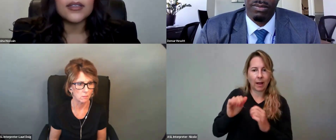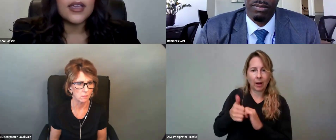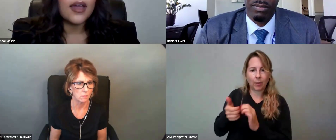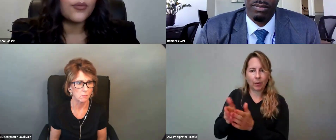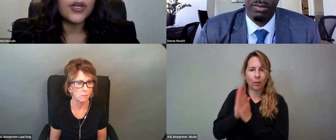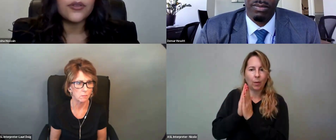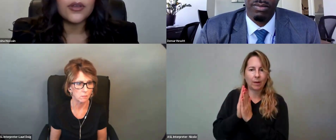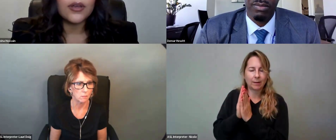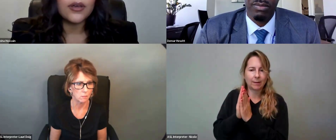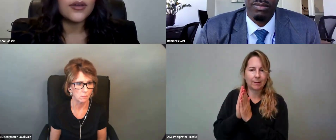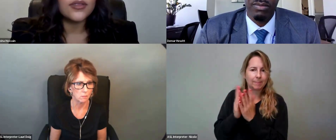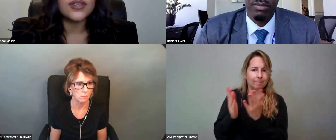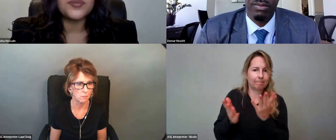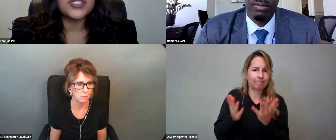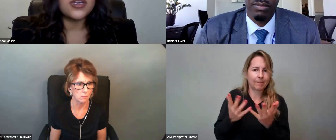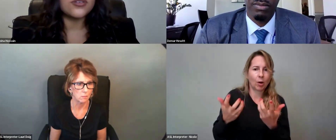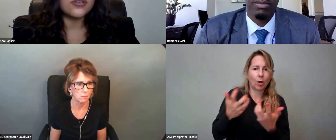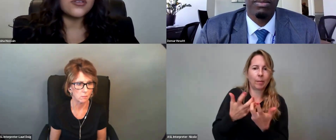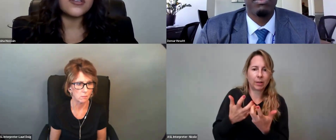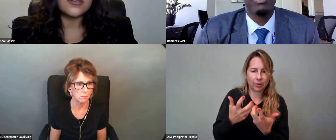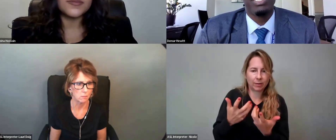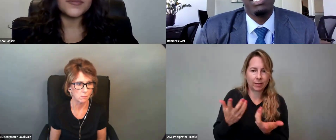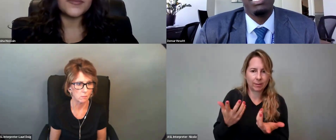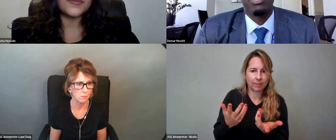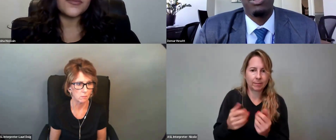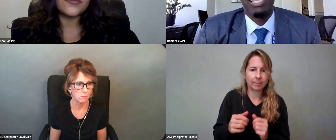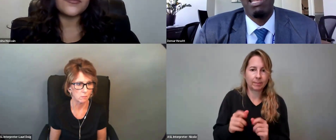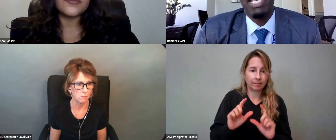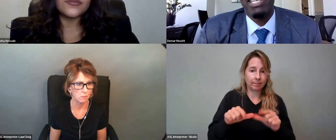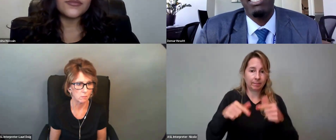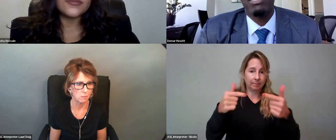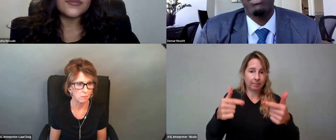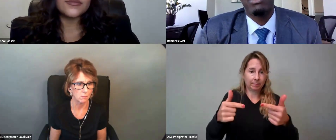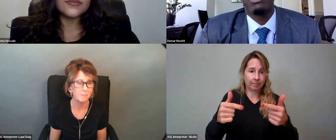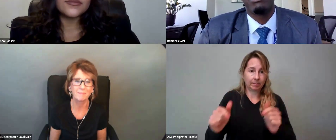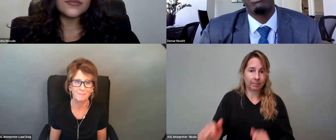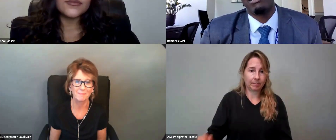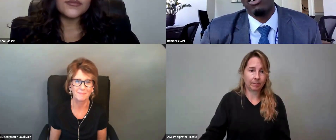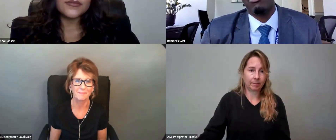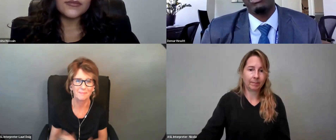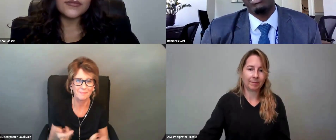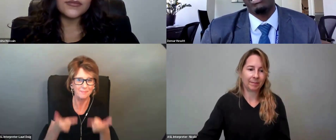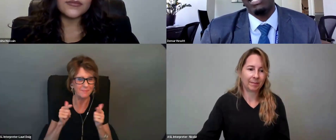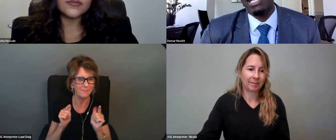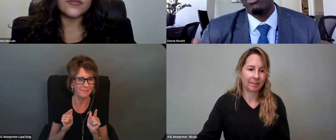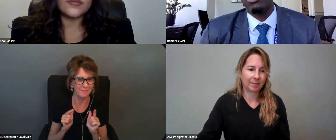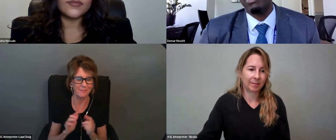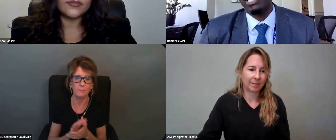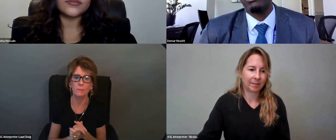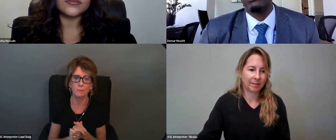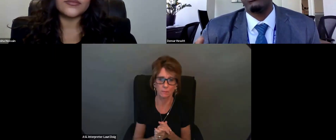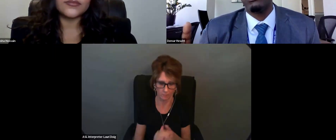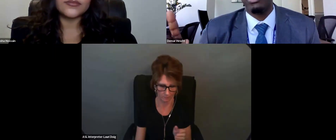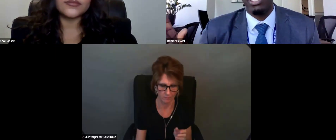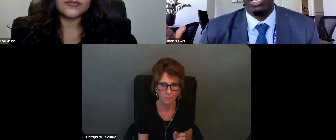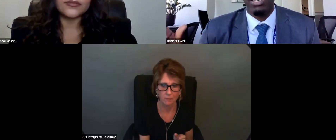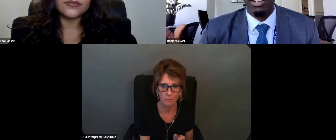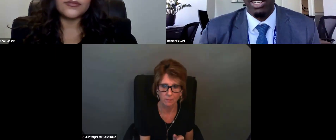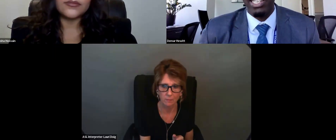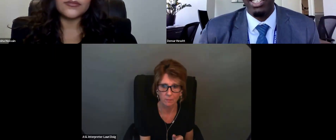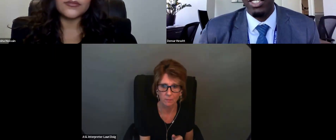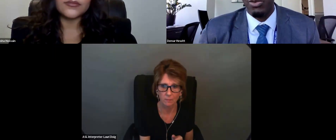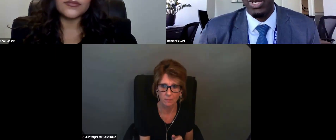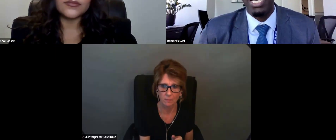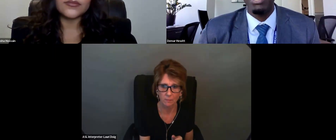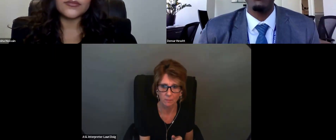And yeah, what are the limitations? So the limitations and that goes back to